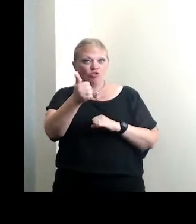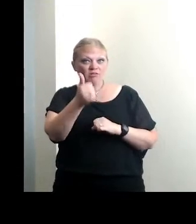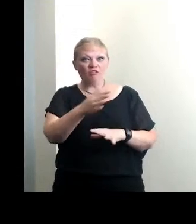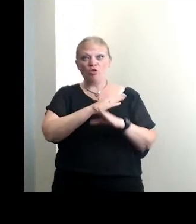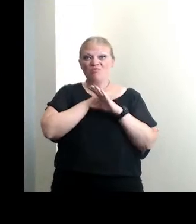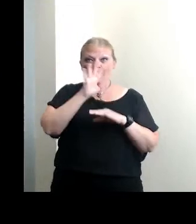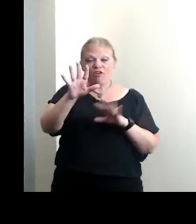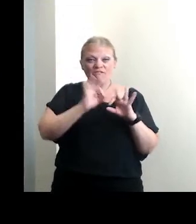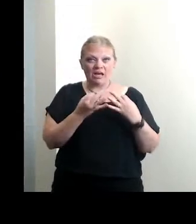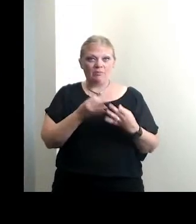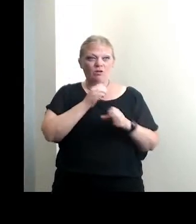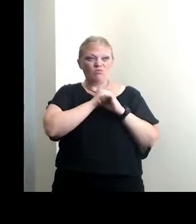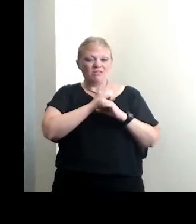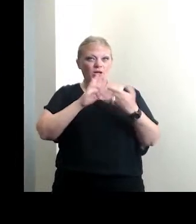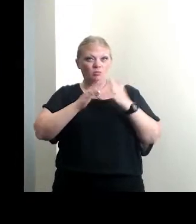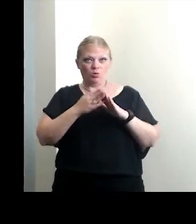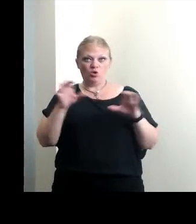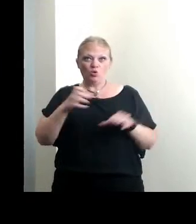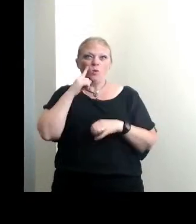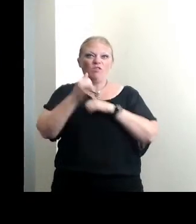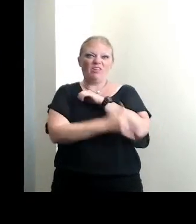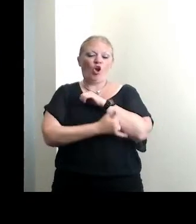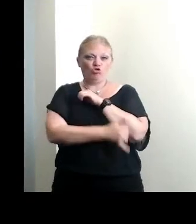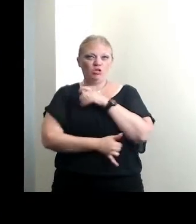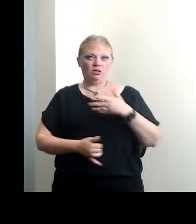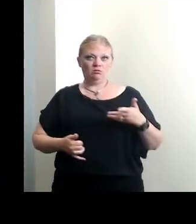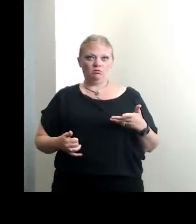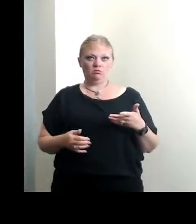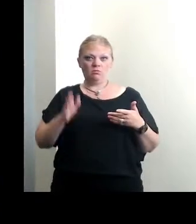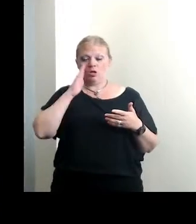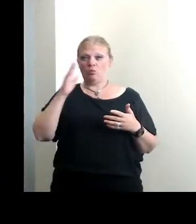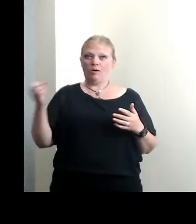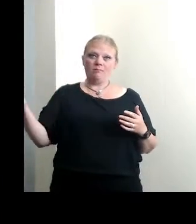protect your family, protect your community. Do it for our country, and we'll